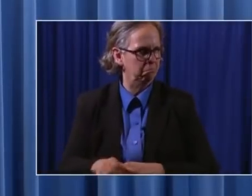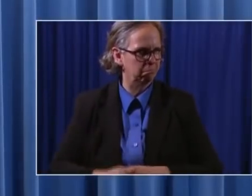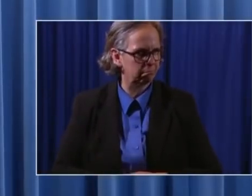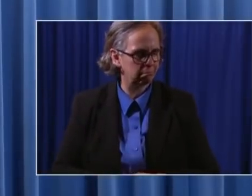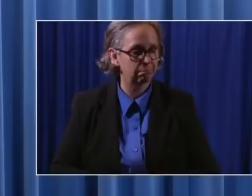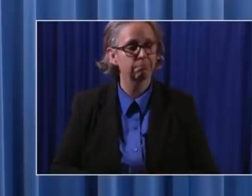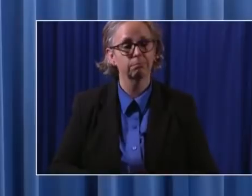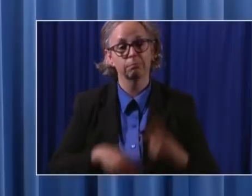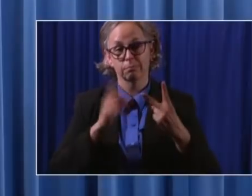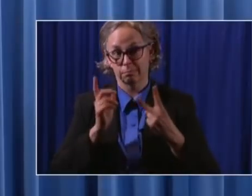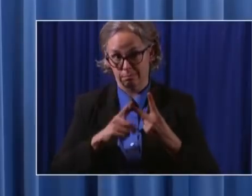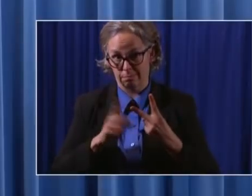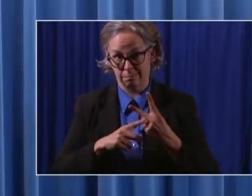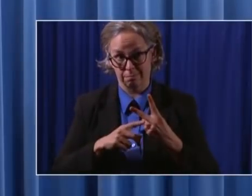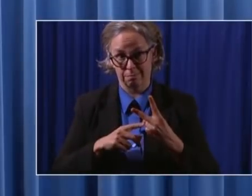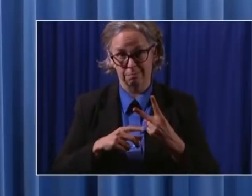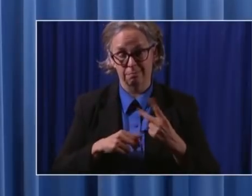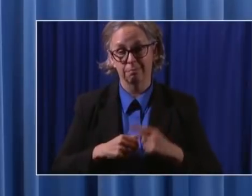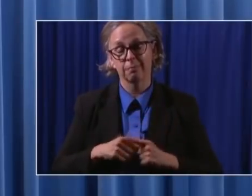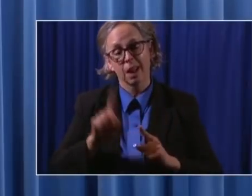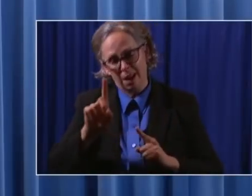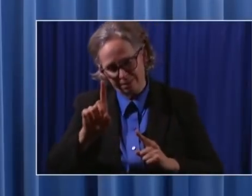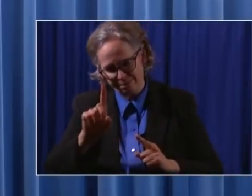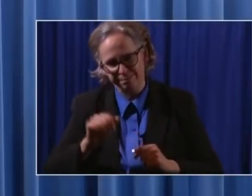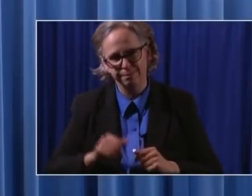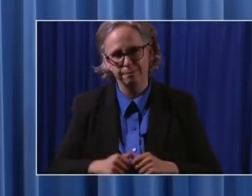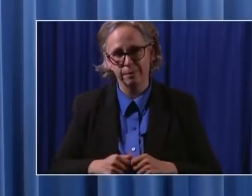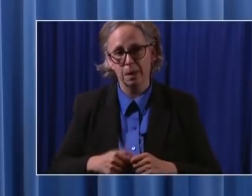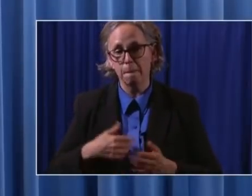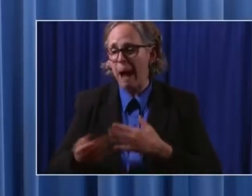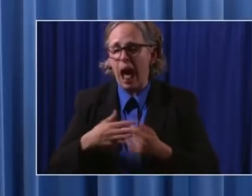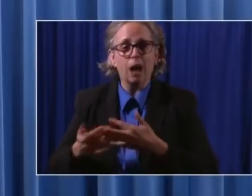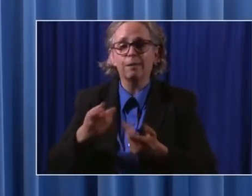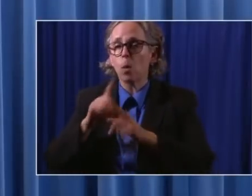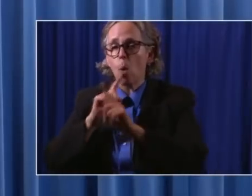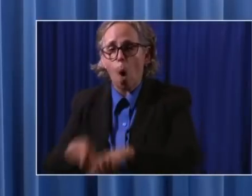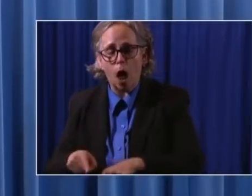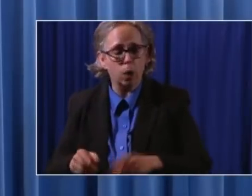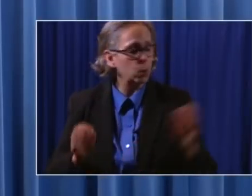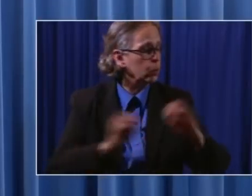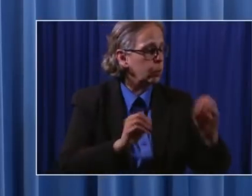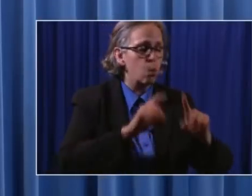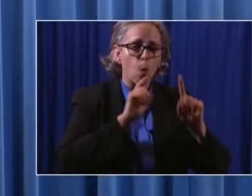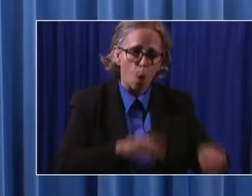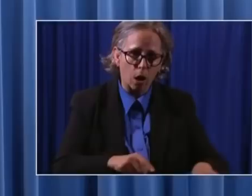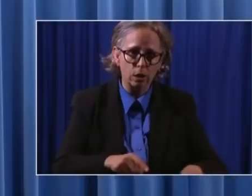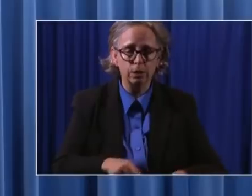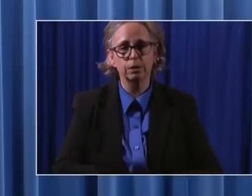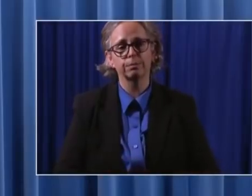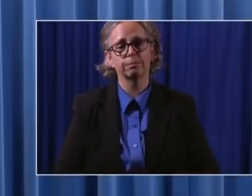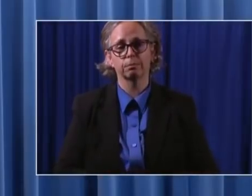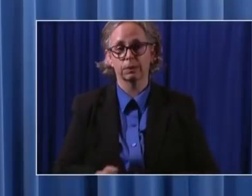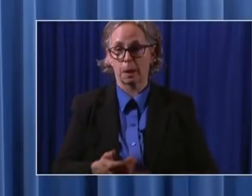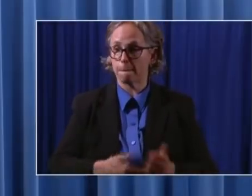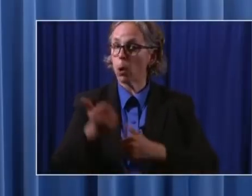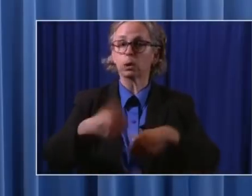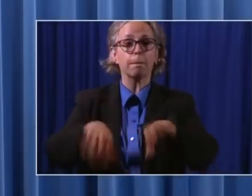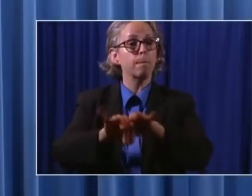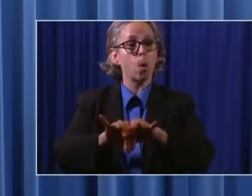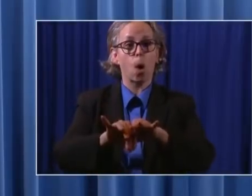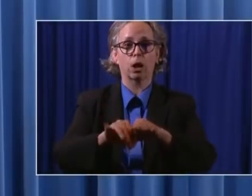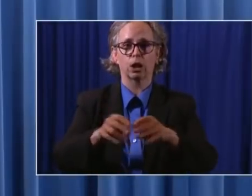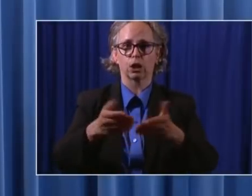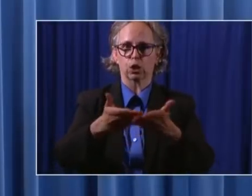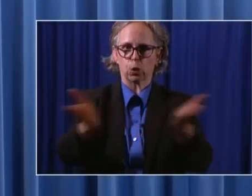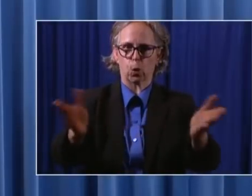order or no order, it's what people do when they go out of their house. Do they put a mask on? Do they have a mask? Do they put a mask